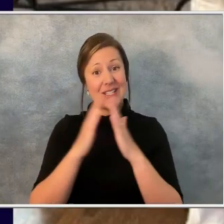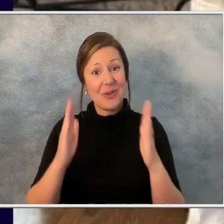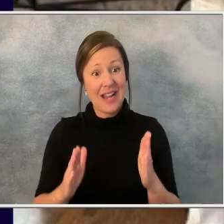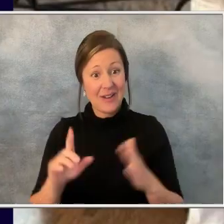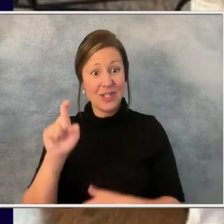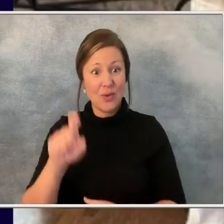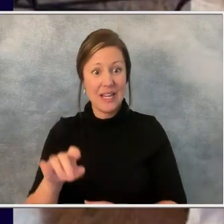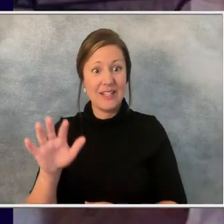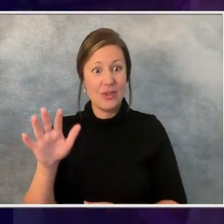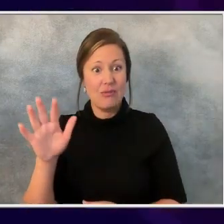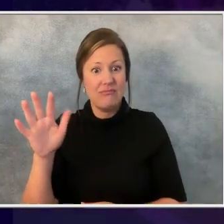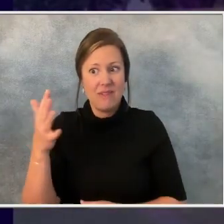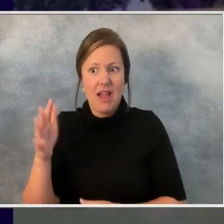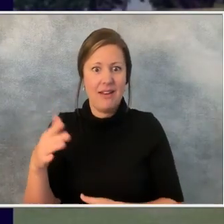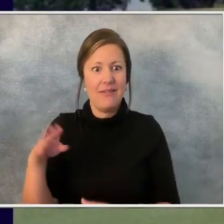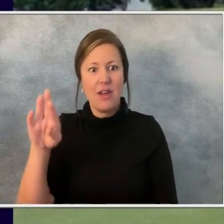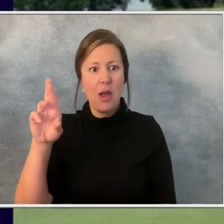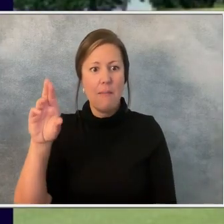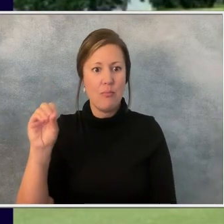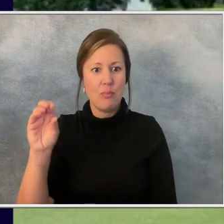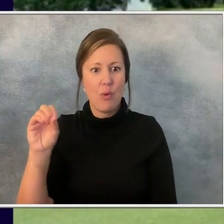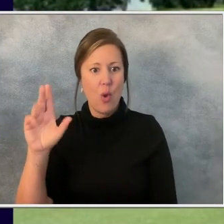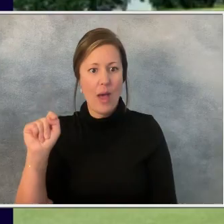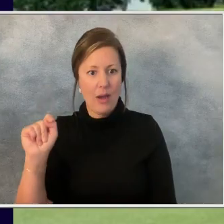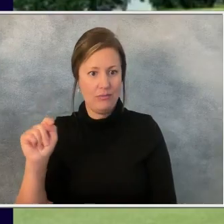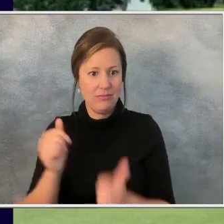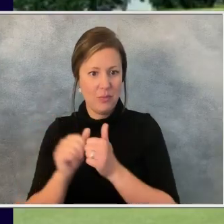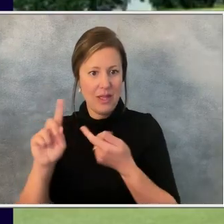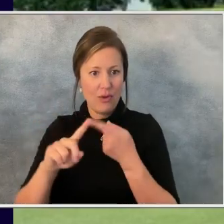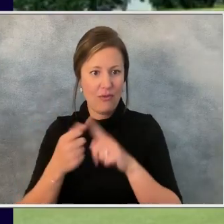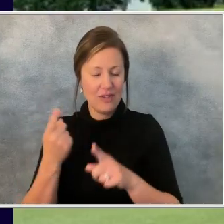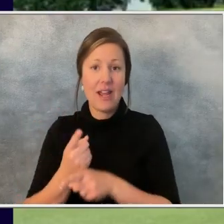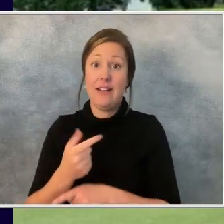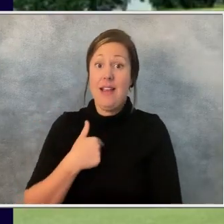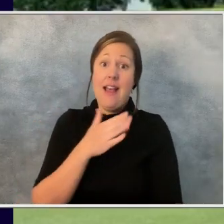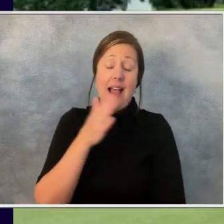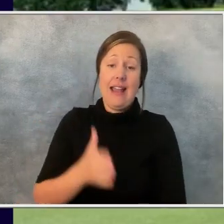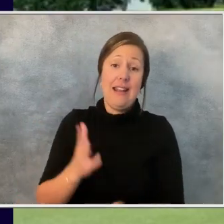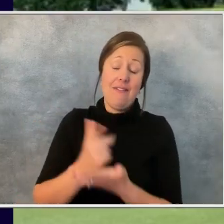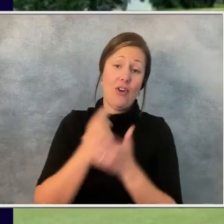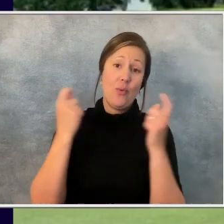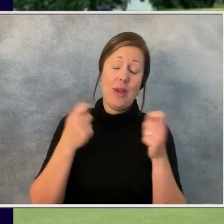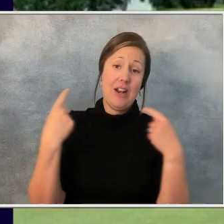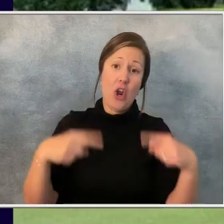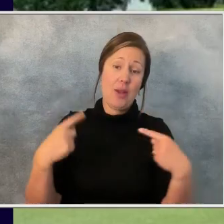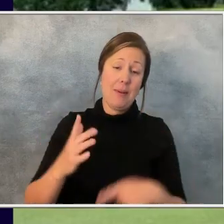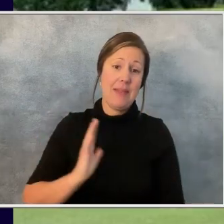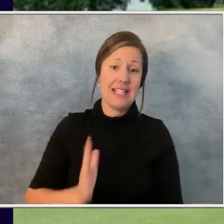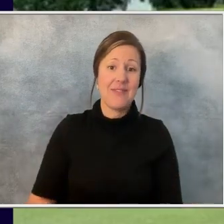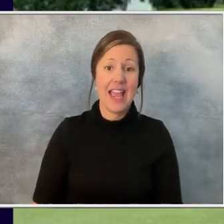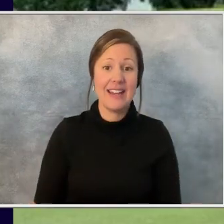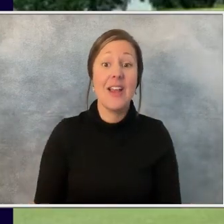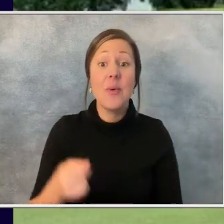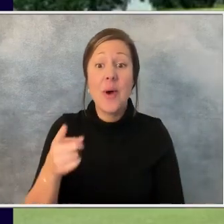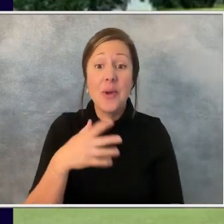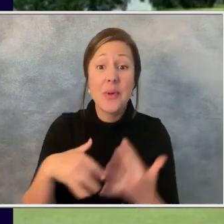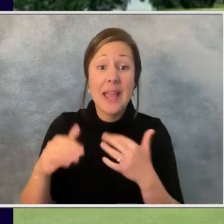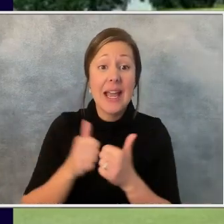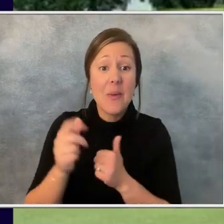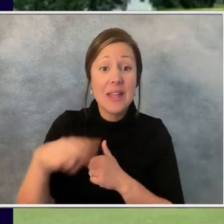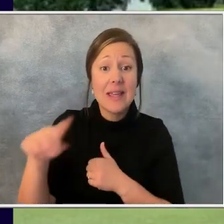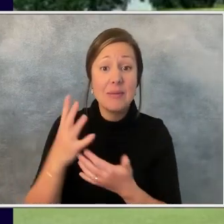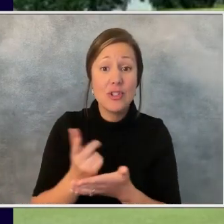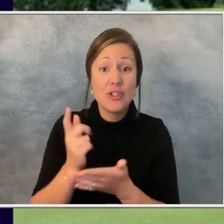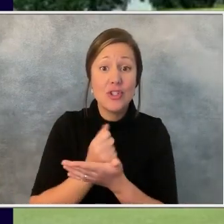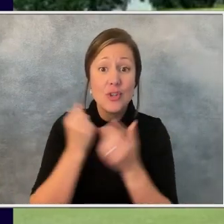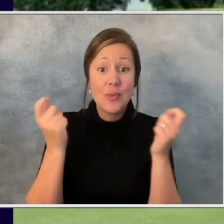sometimes. Yeah, You I got don't it. never win an argument, but that's fine. That's true. You never will. However, when you hang out with these guys, do you win any arguments? Nope, still not. That's